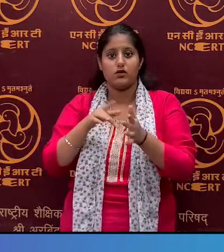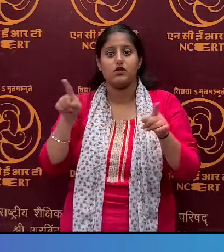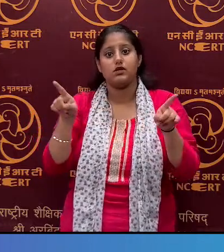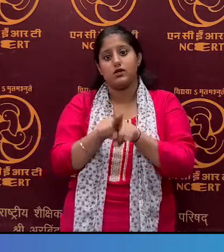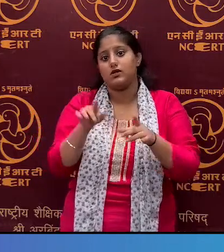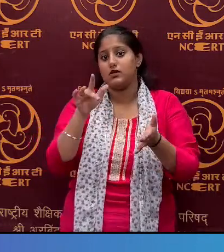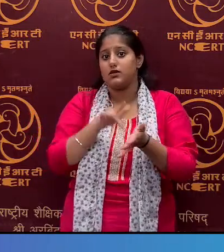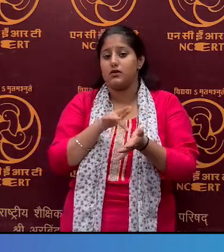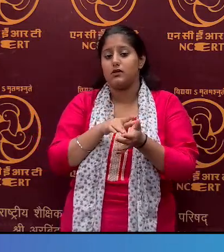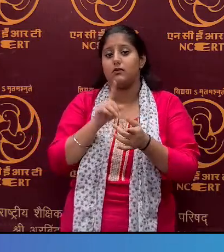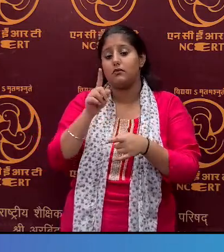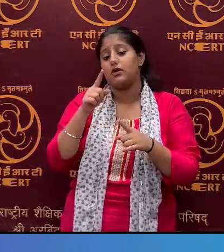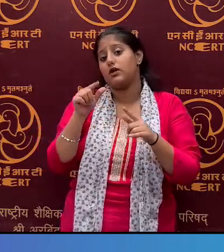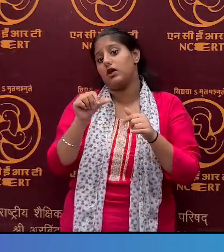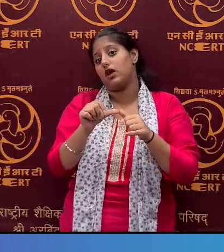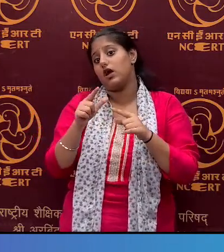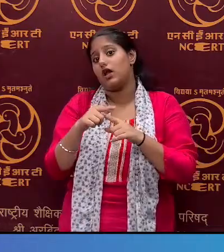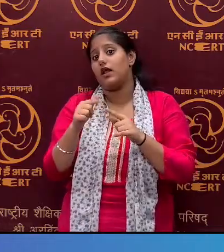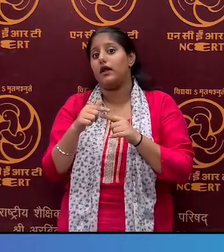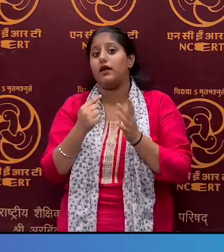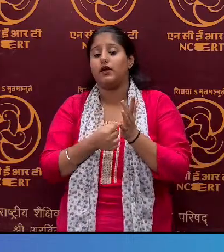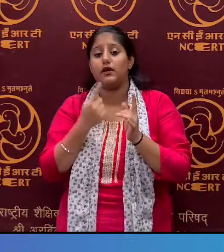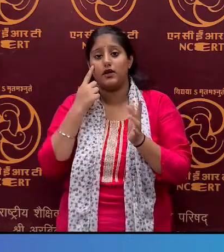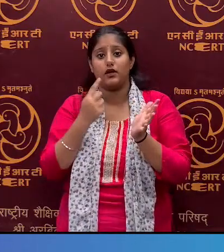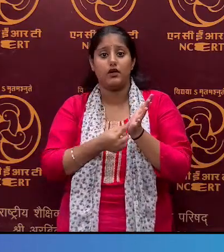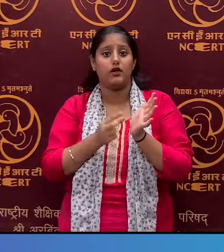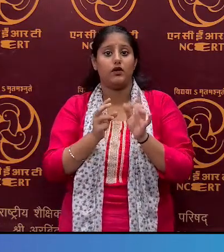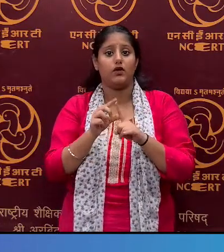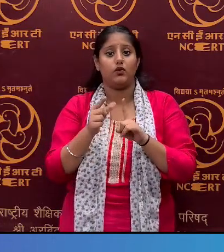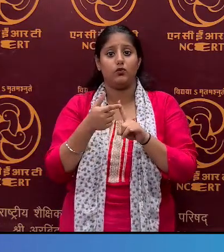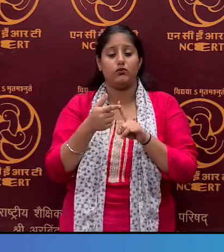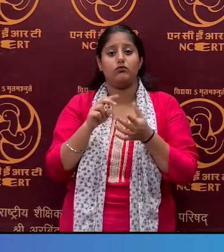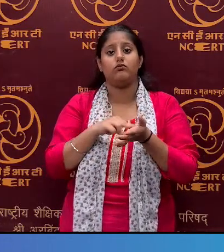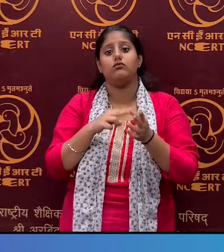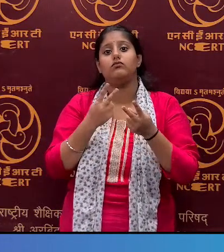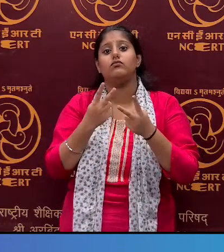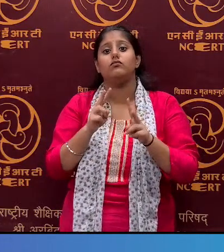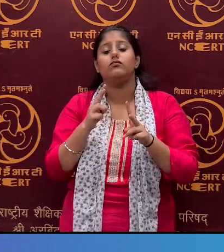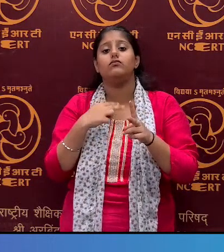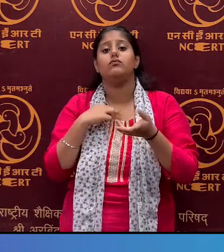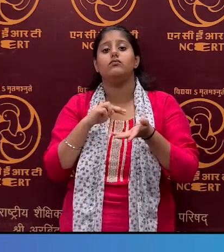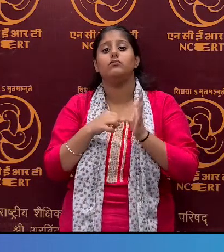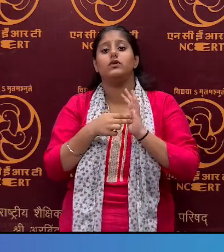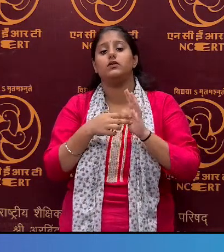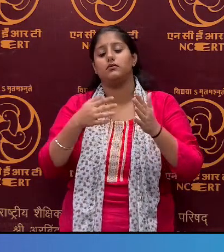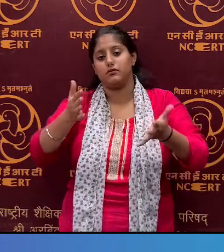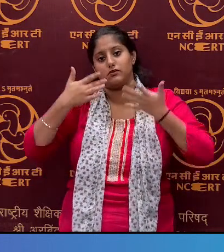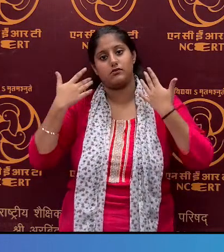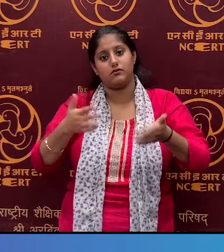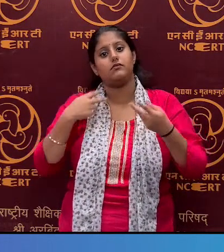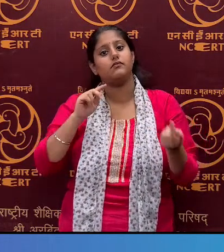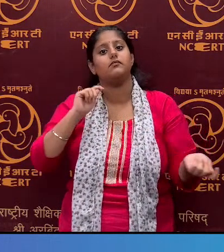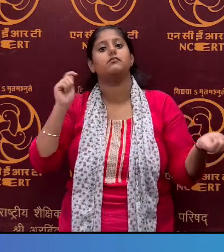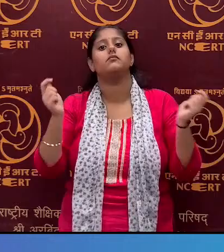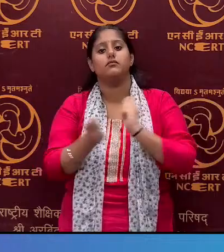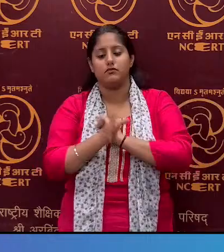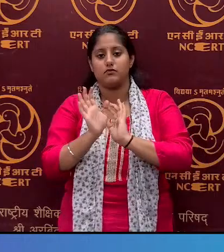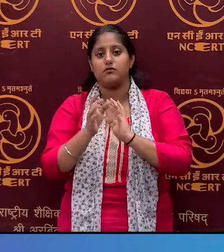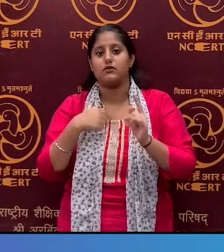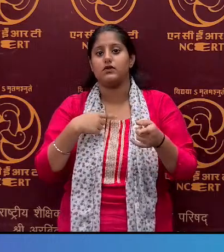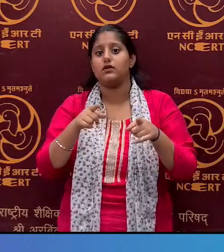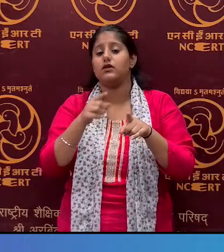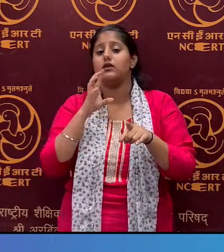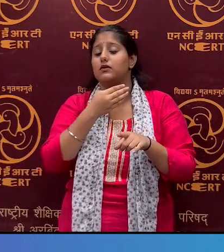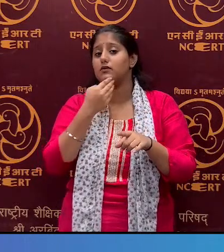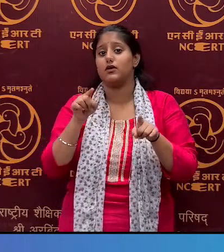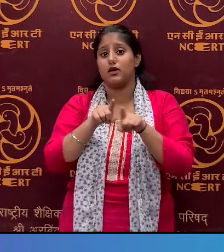different altitude, we experience that these places has different climatic condition. The best example we can